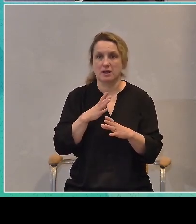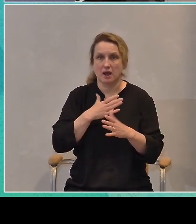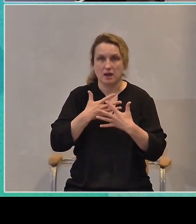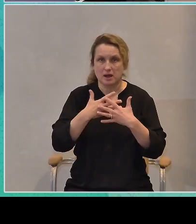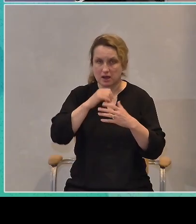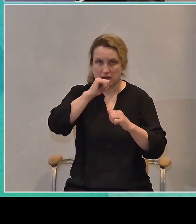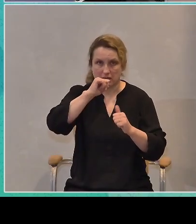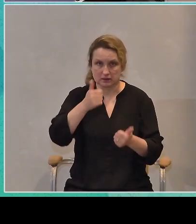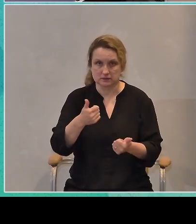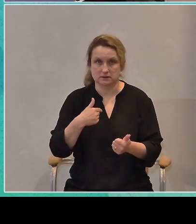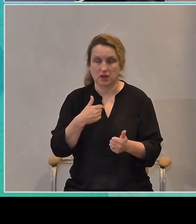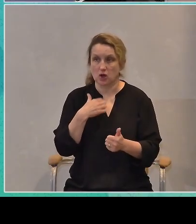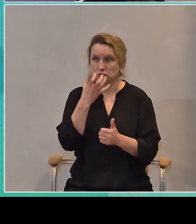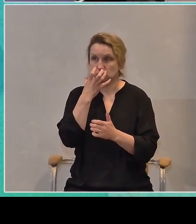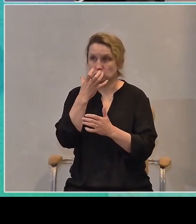air.